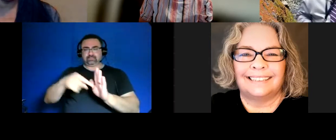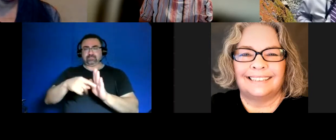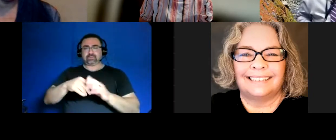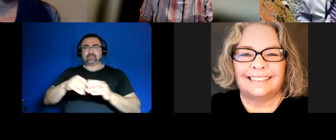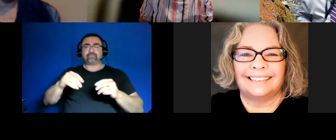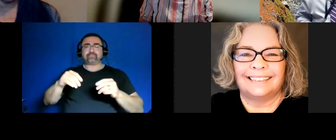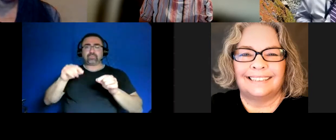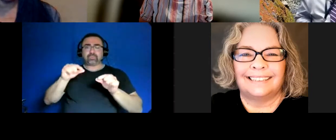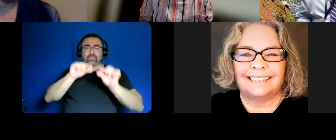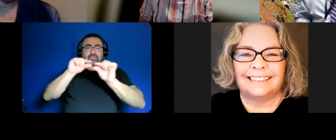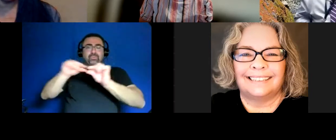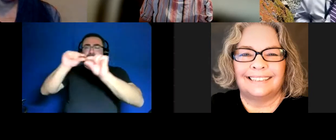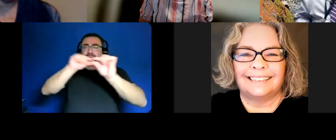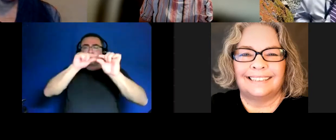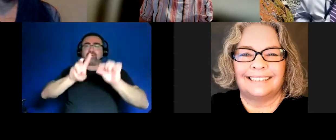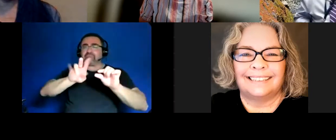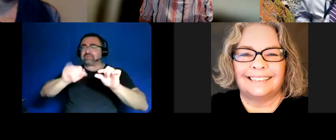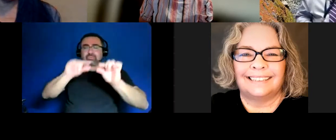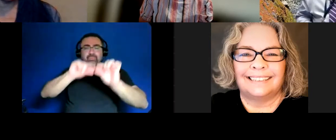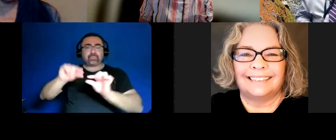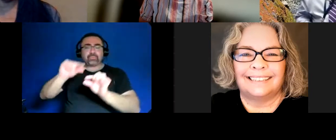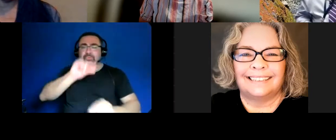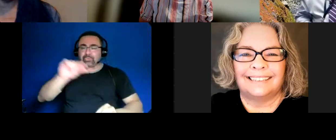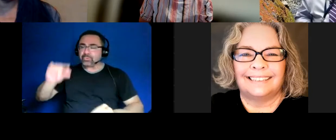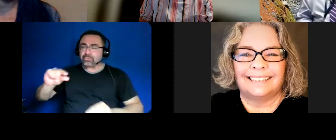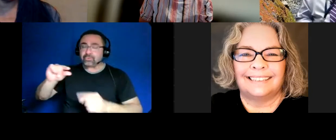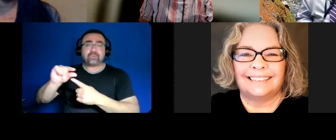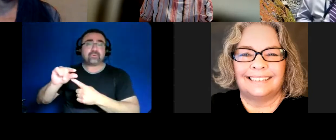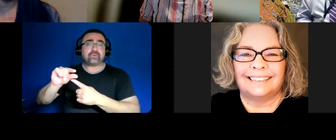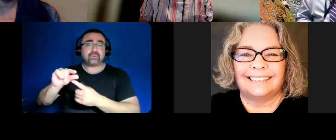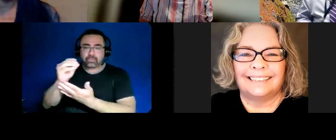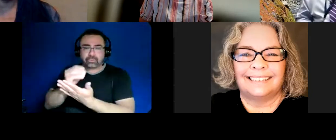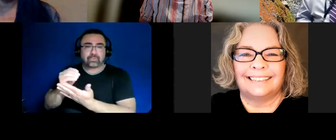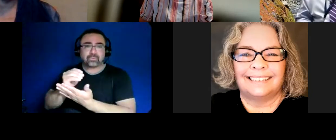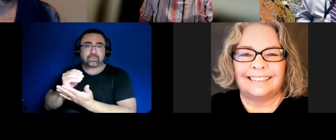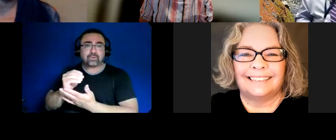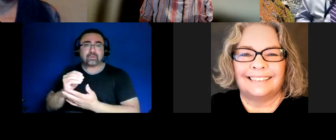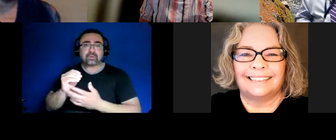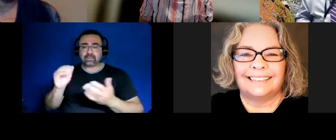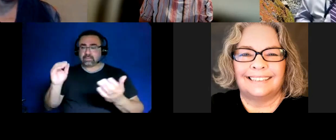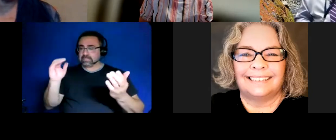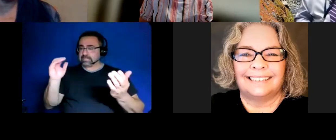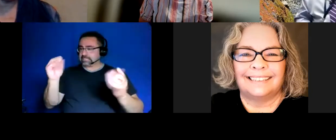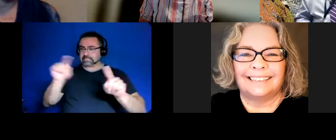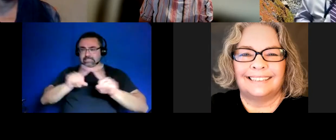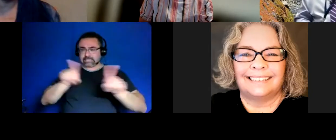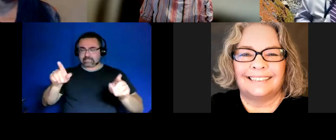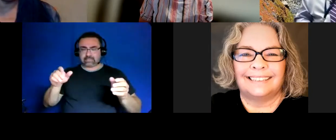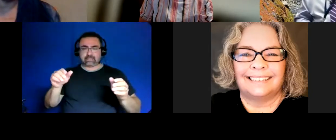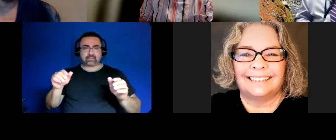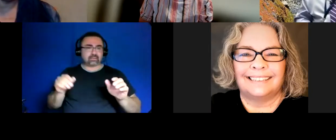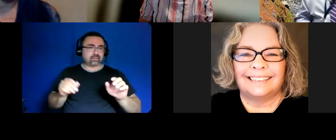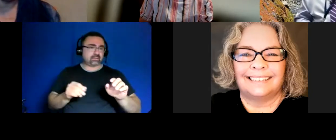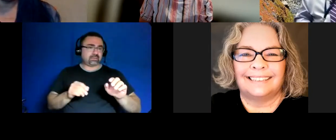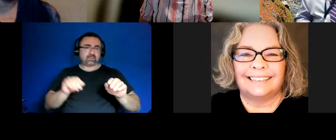of the virus, and it is able to distinguish between COVID and the